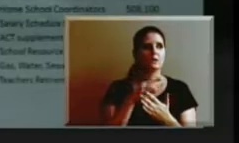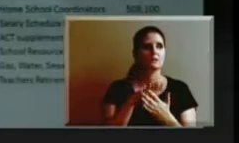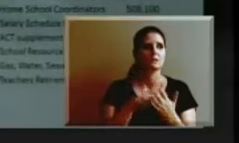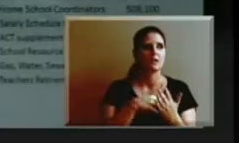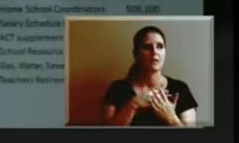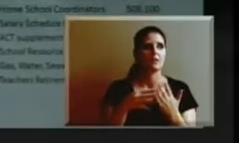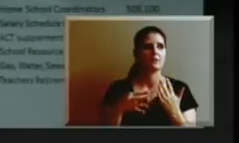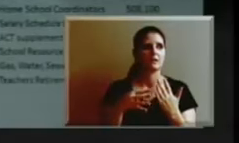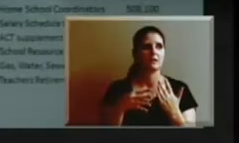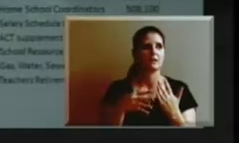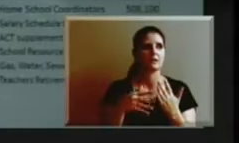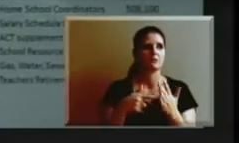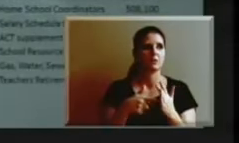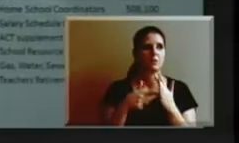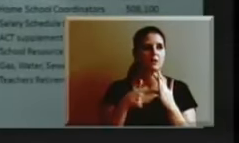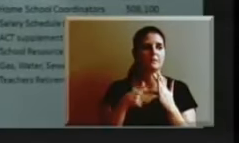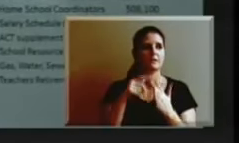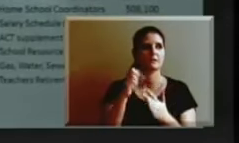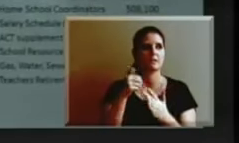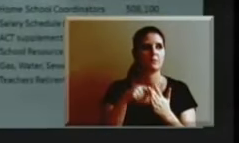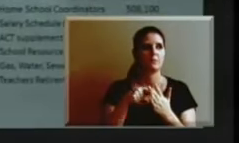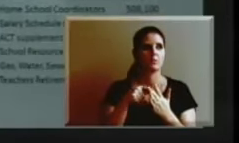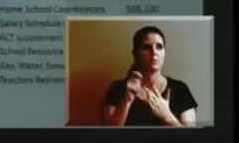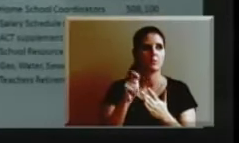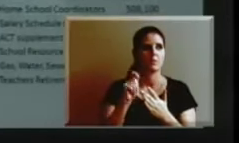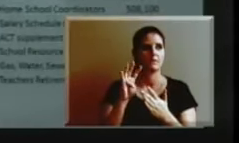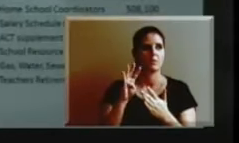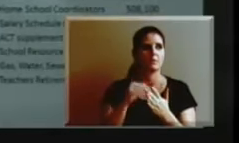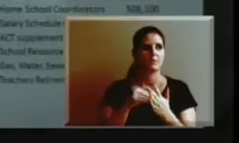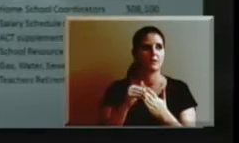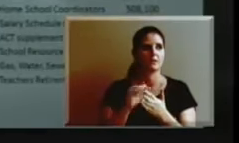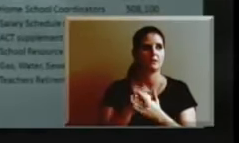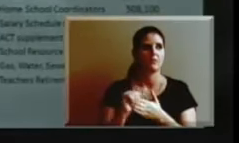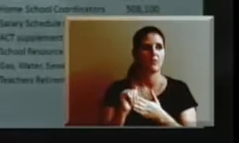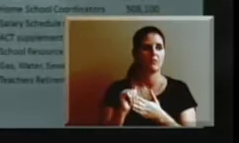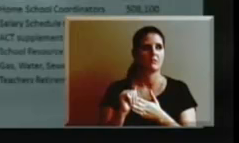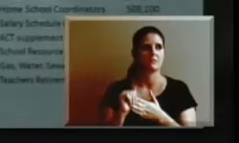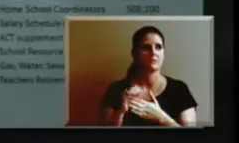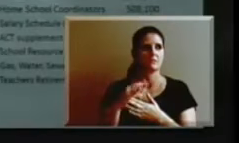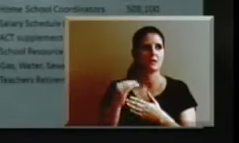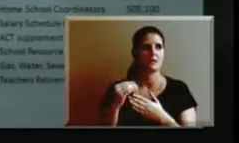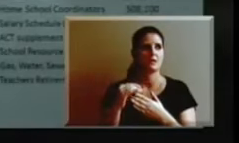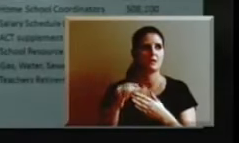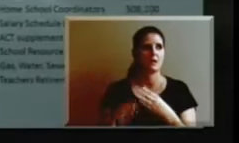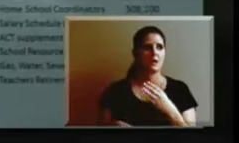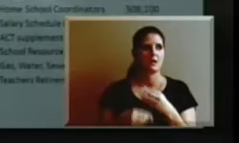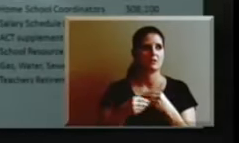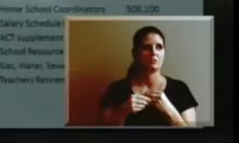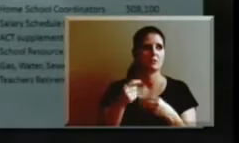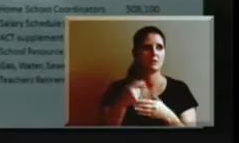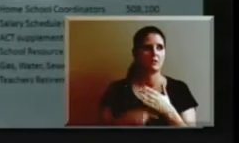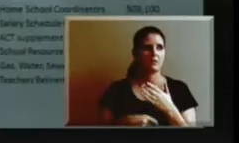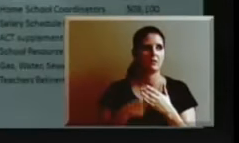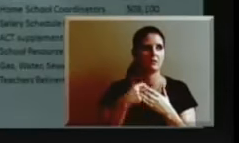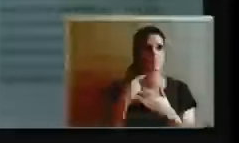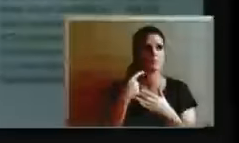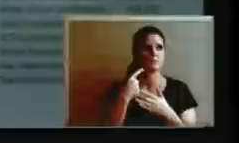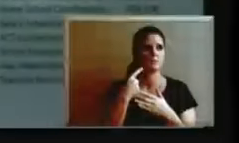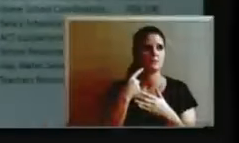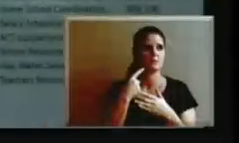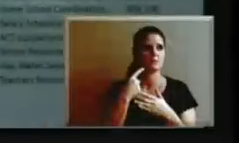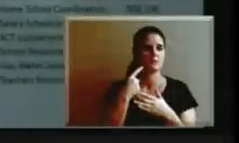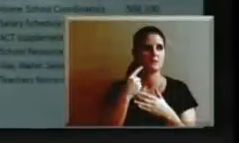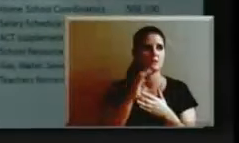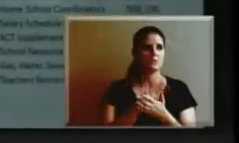have added additional cost as a result of funding issues from other sources, the